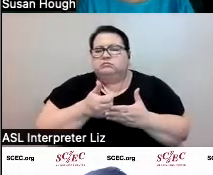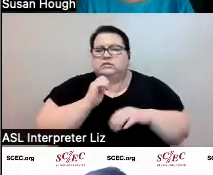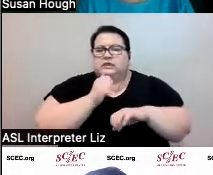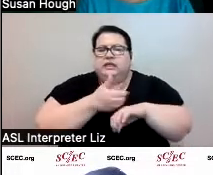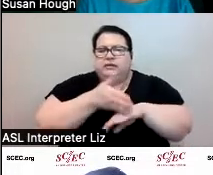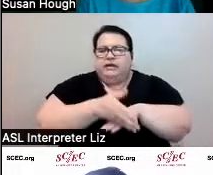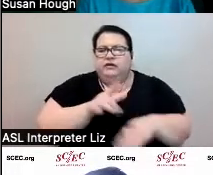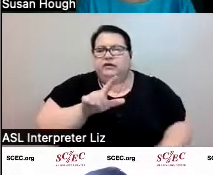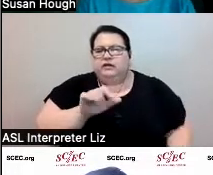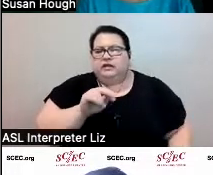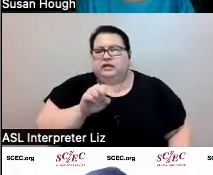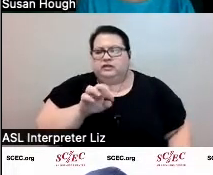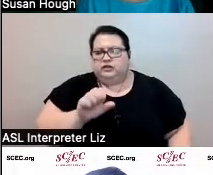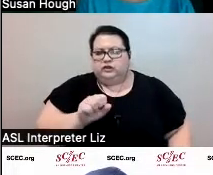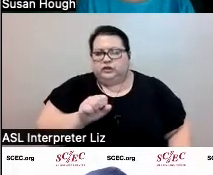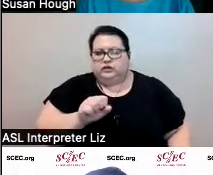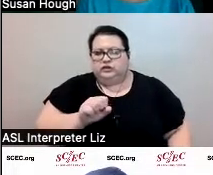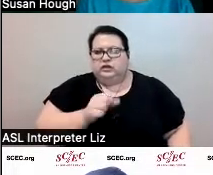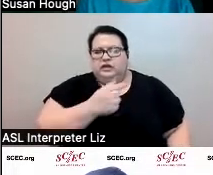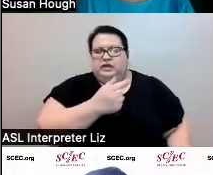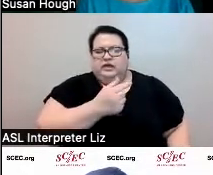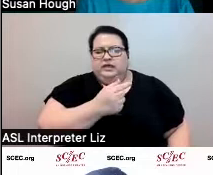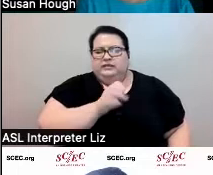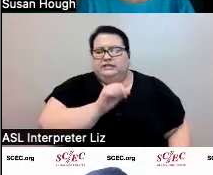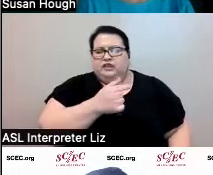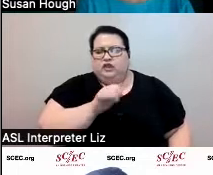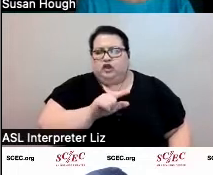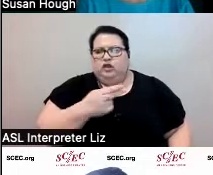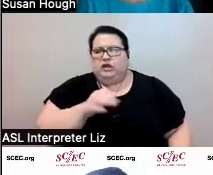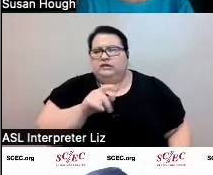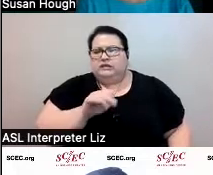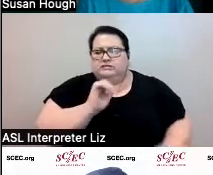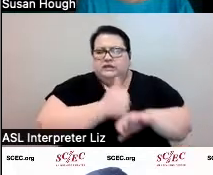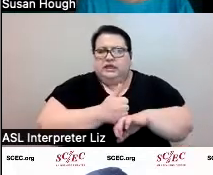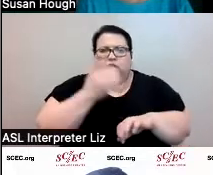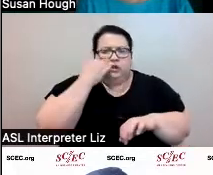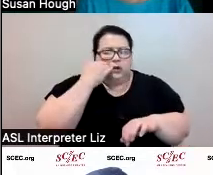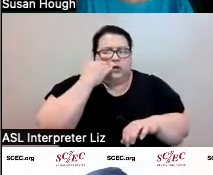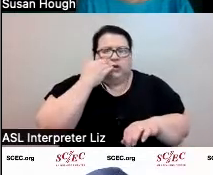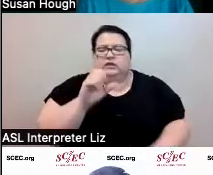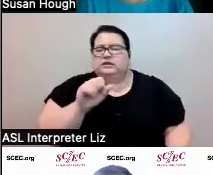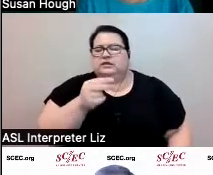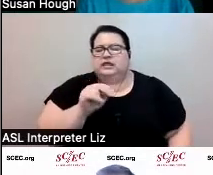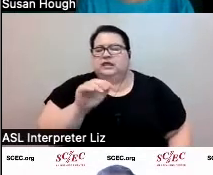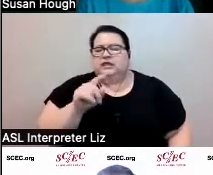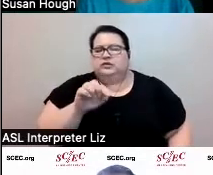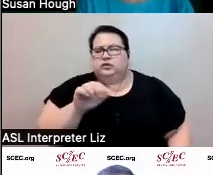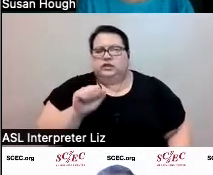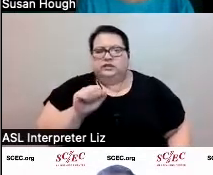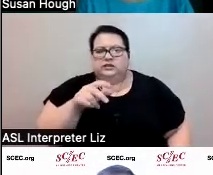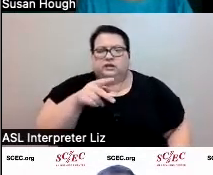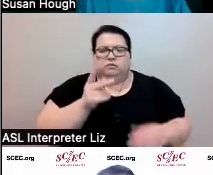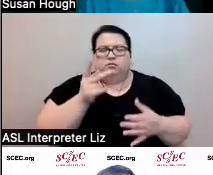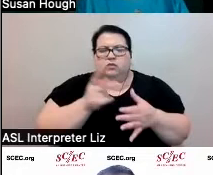landers. It shows the San Andreas Fault running along, which we know is the primary plate boundary fault.